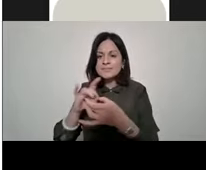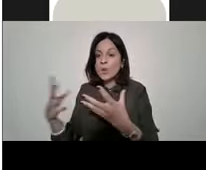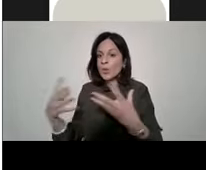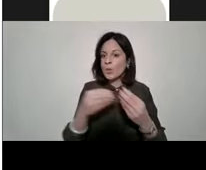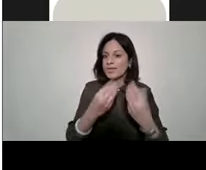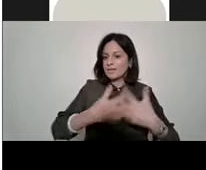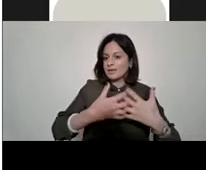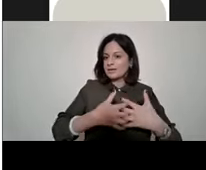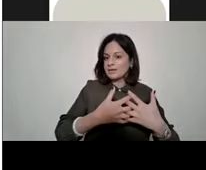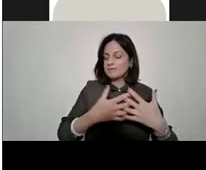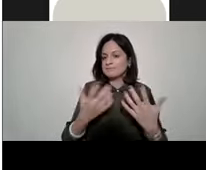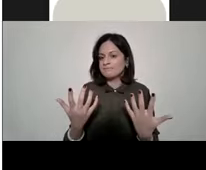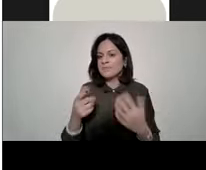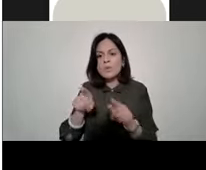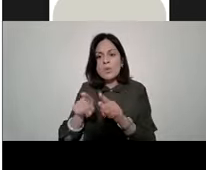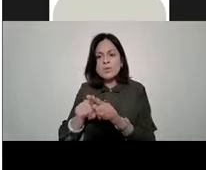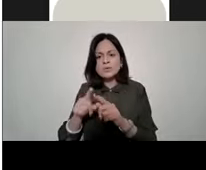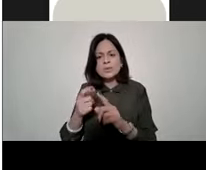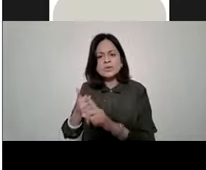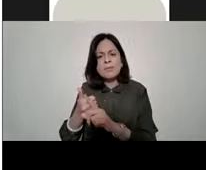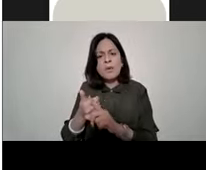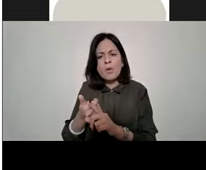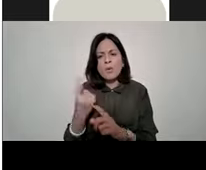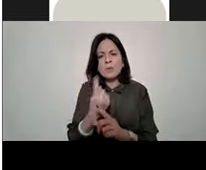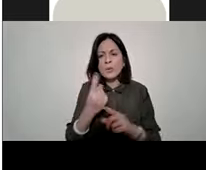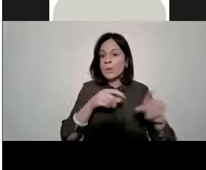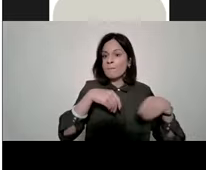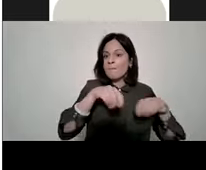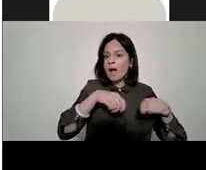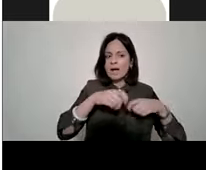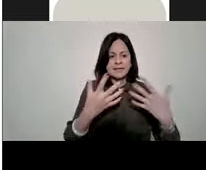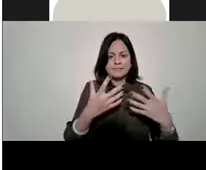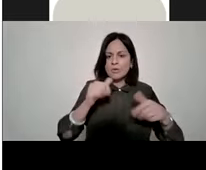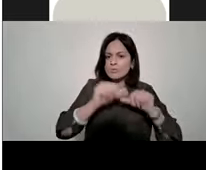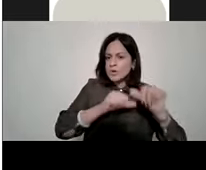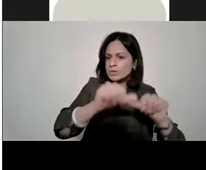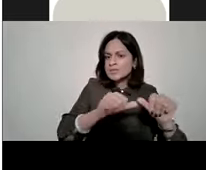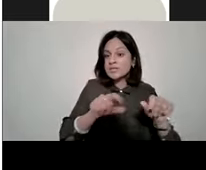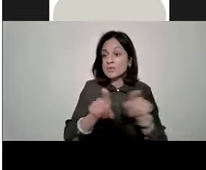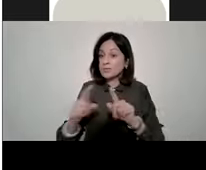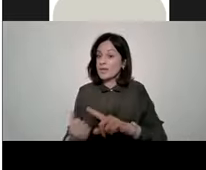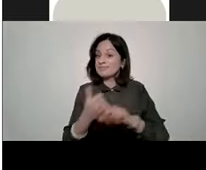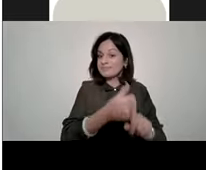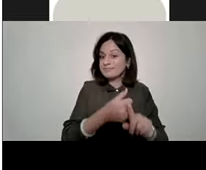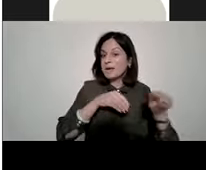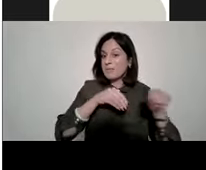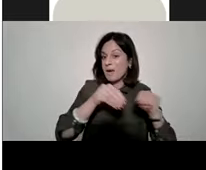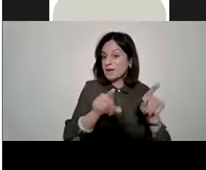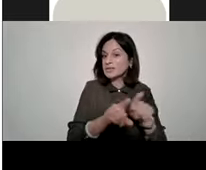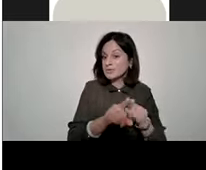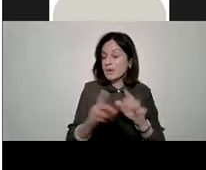technology and being supported by market processes and in turn supporting market processes through